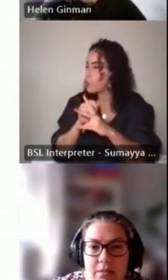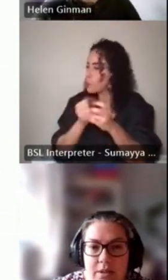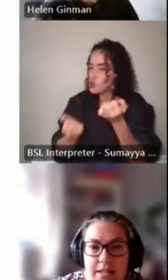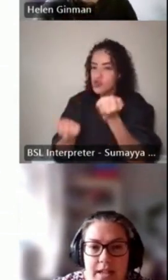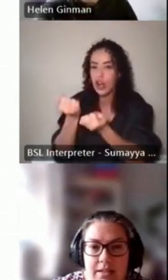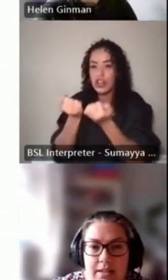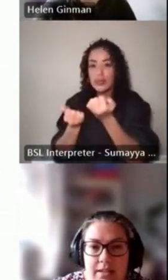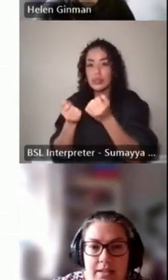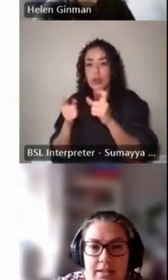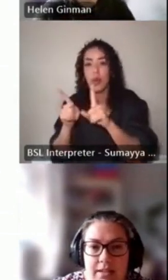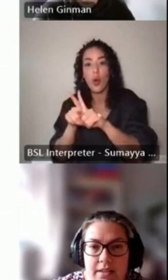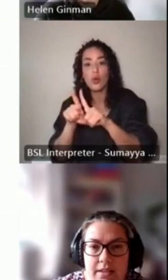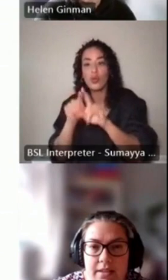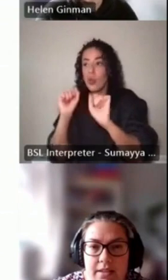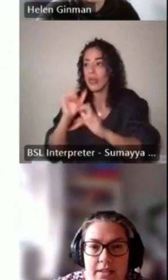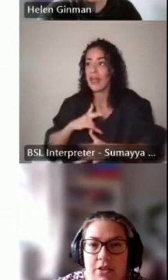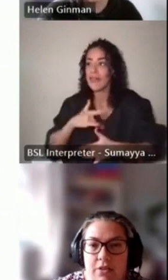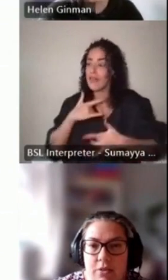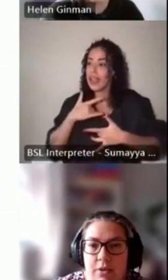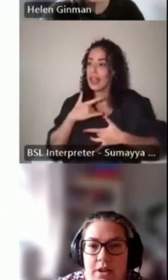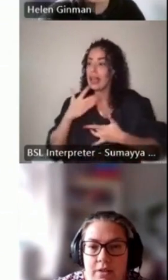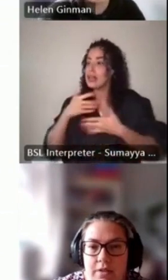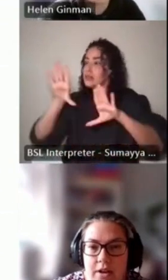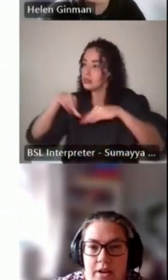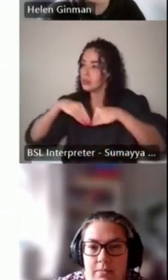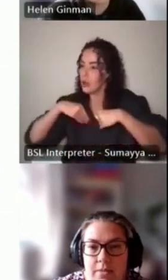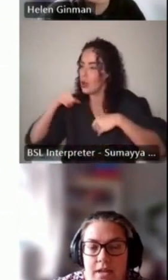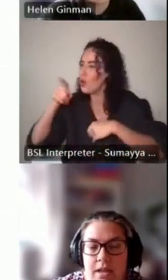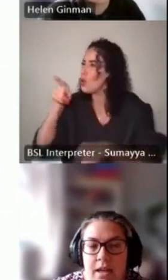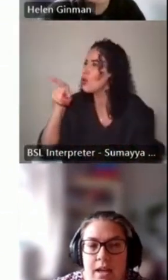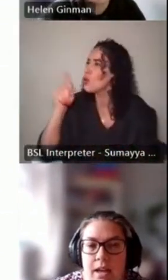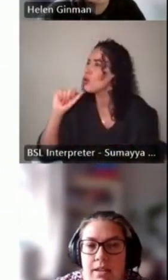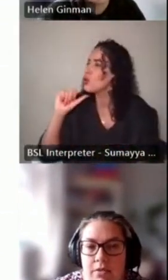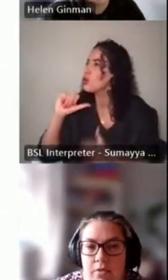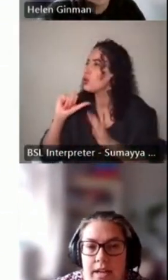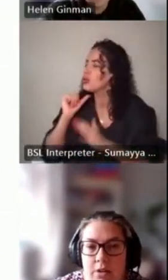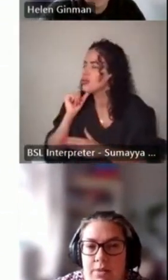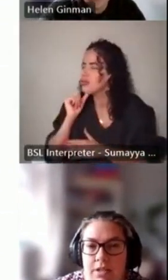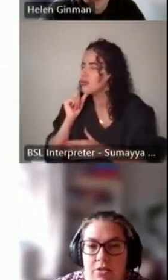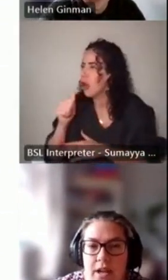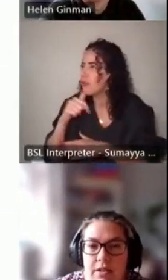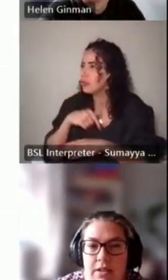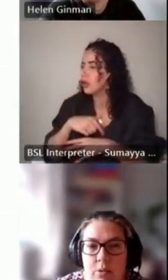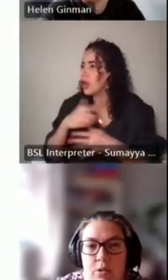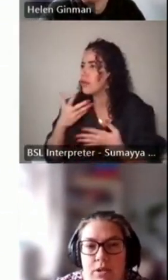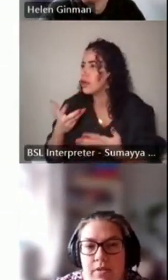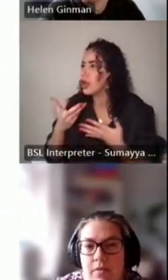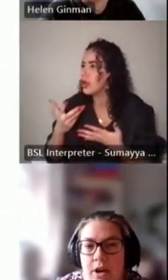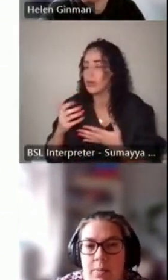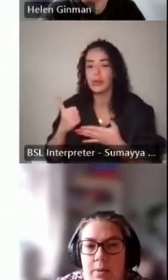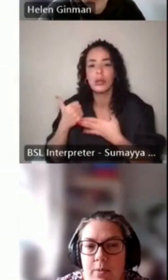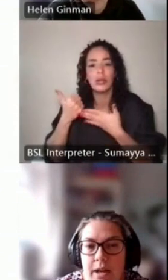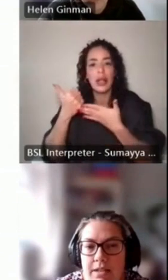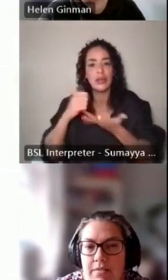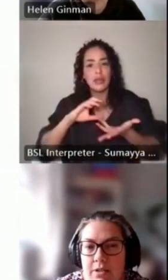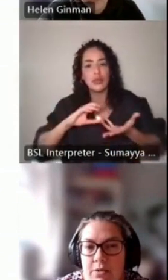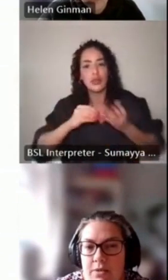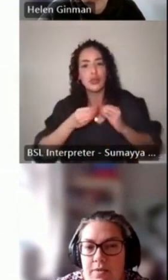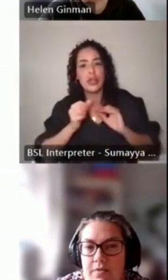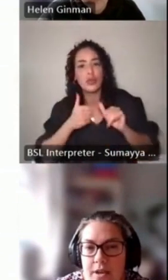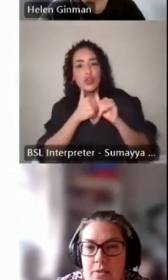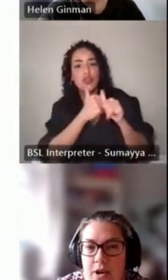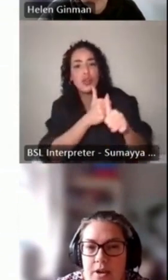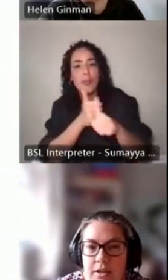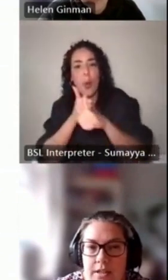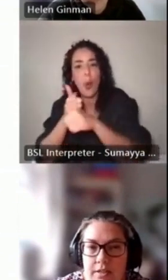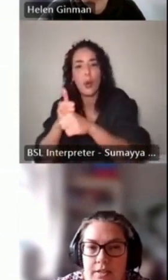their feelings by saying things like, it sounds like you're going through a tough time. And this really helps us to create a supportive environment where